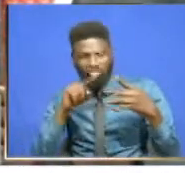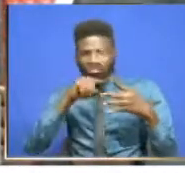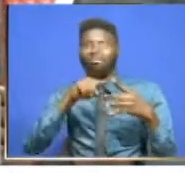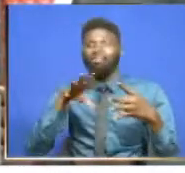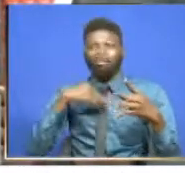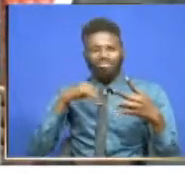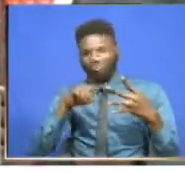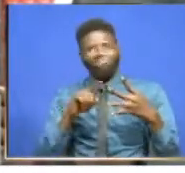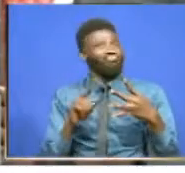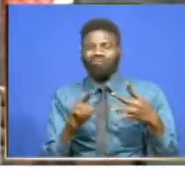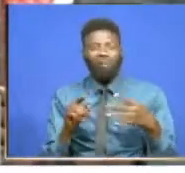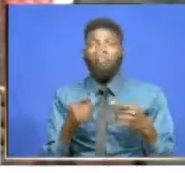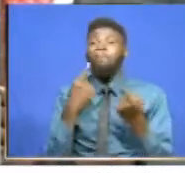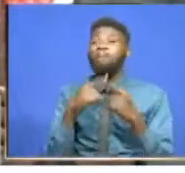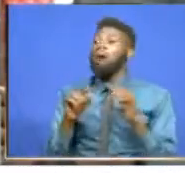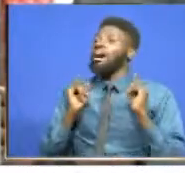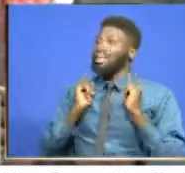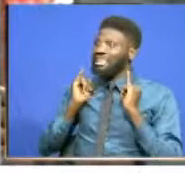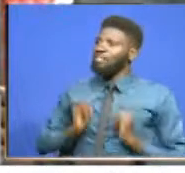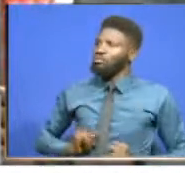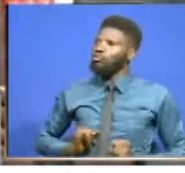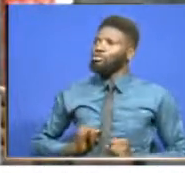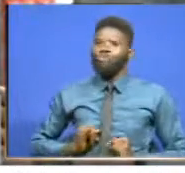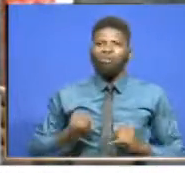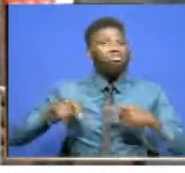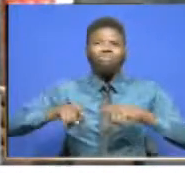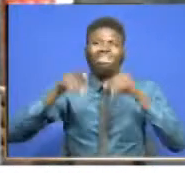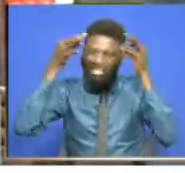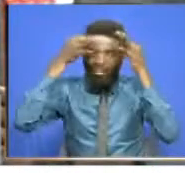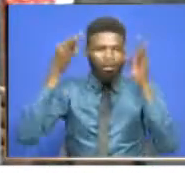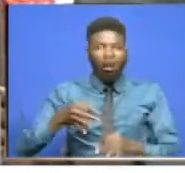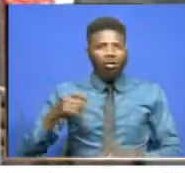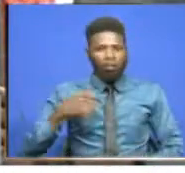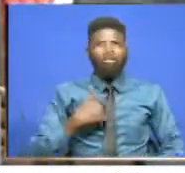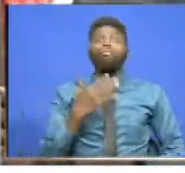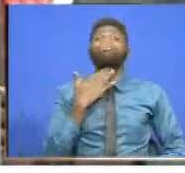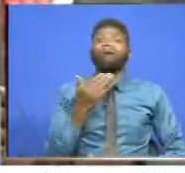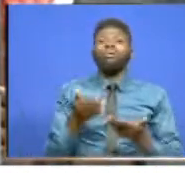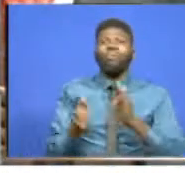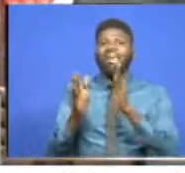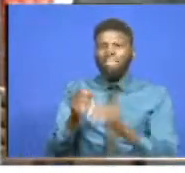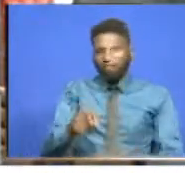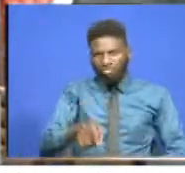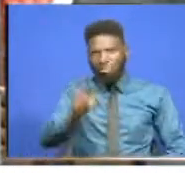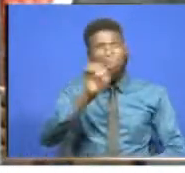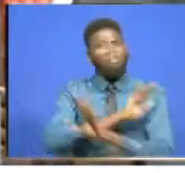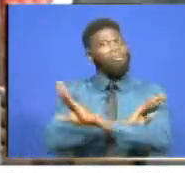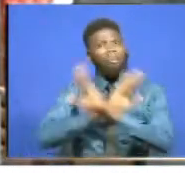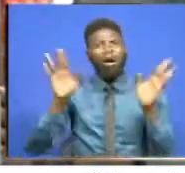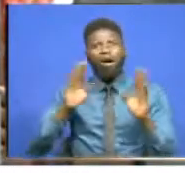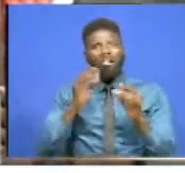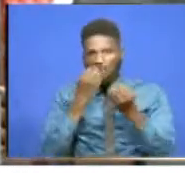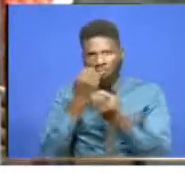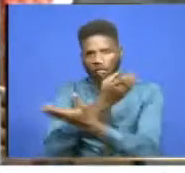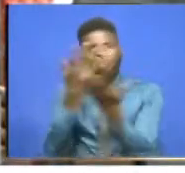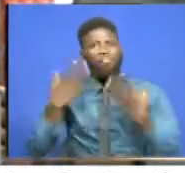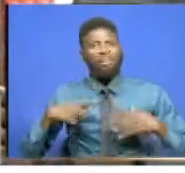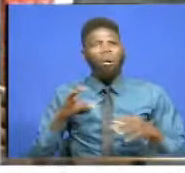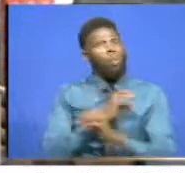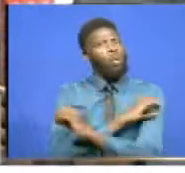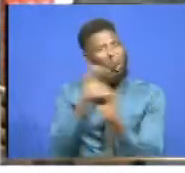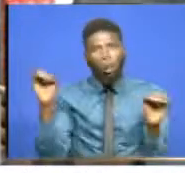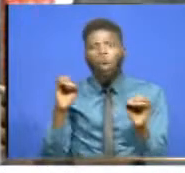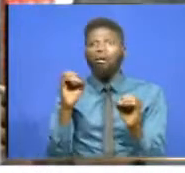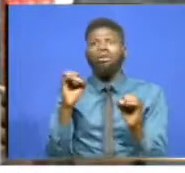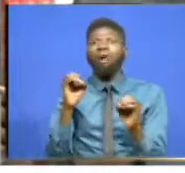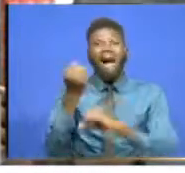individual within a party, for instance, irrespective of the position, decides this is the direction I want to go, does not communicate to anyone, moves on anyway, and then expect everyone just